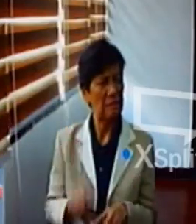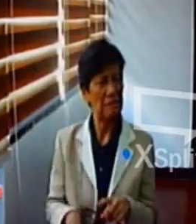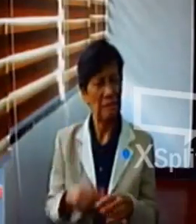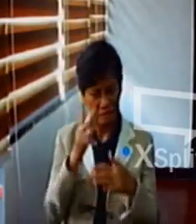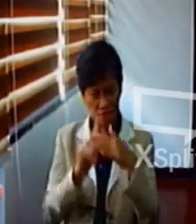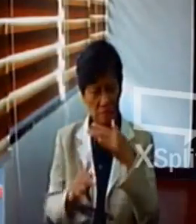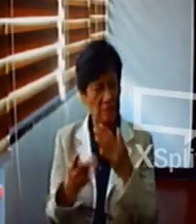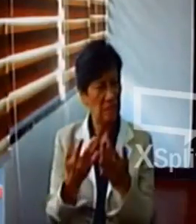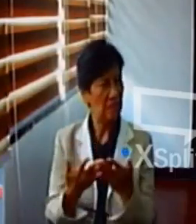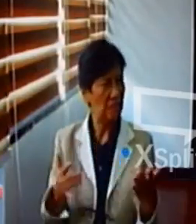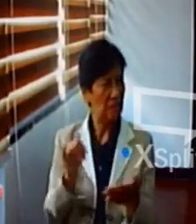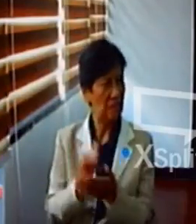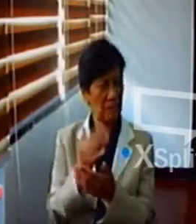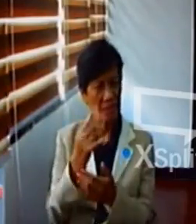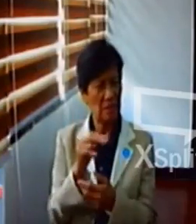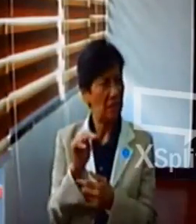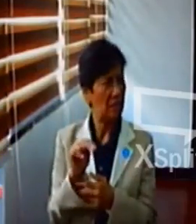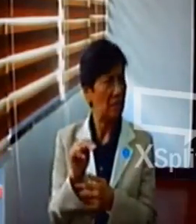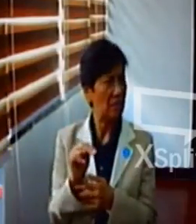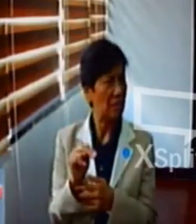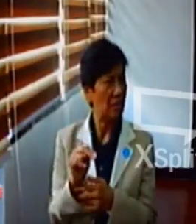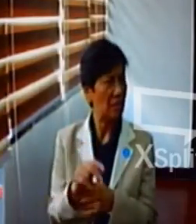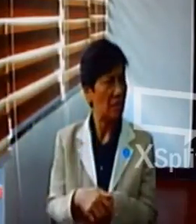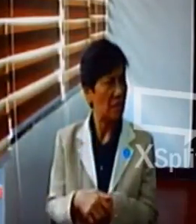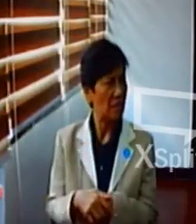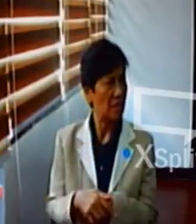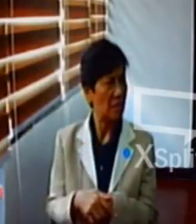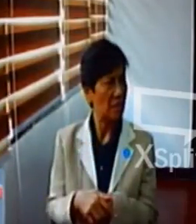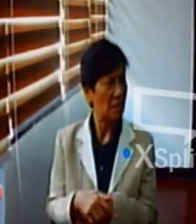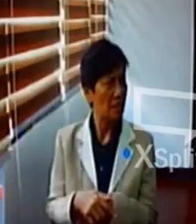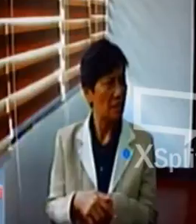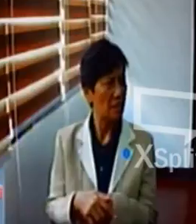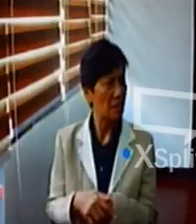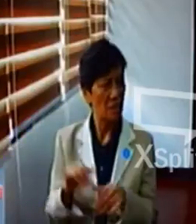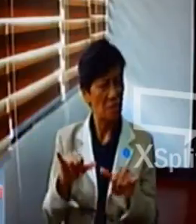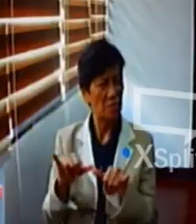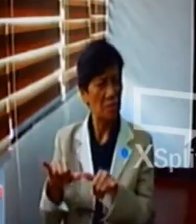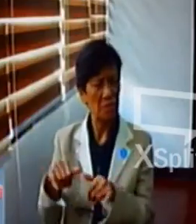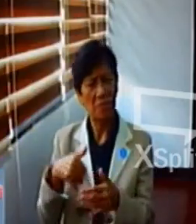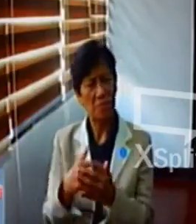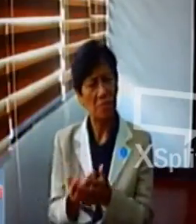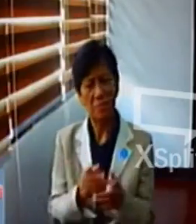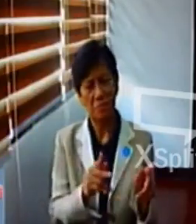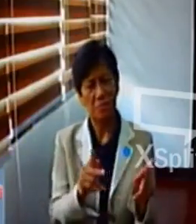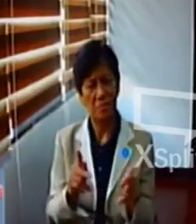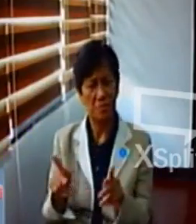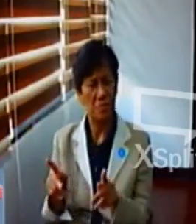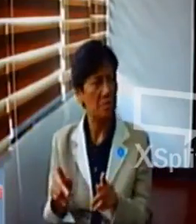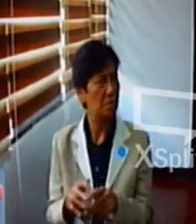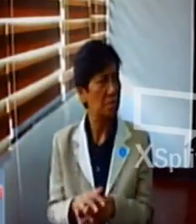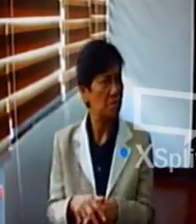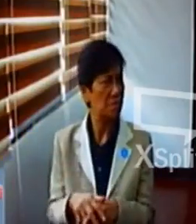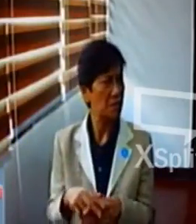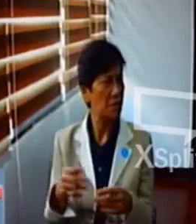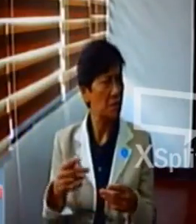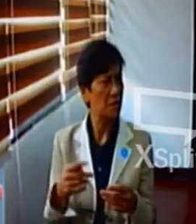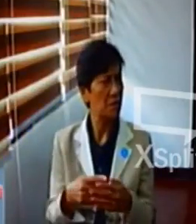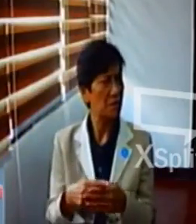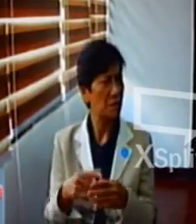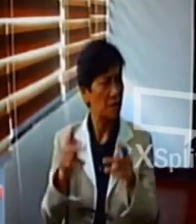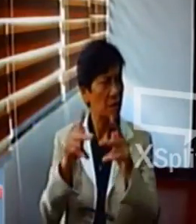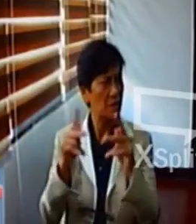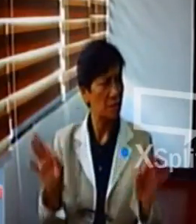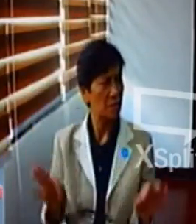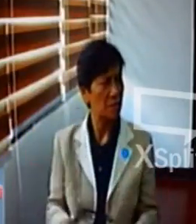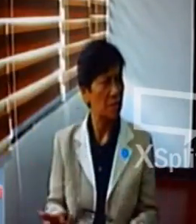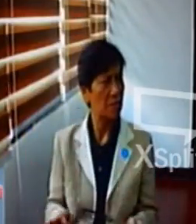That's why you need 100 years of data to make certain some patterns. because there's certain inter-annual variabilities na